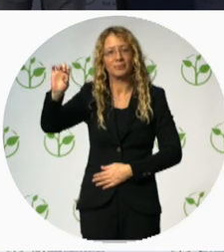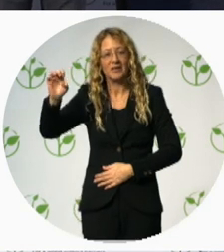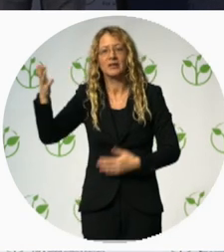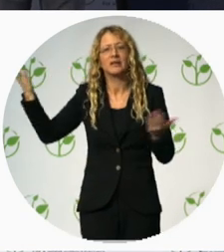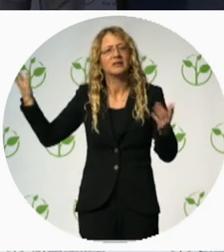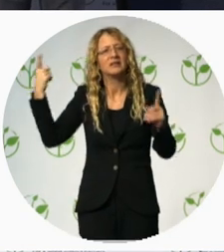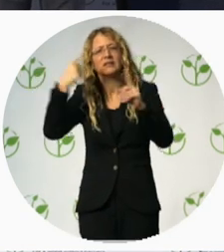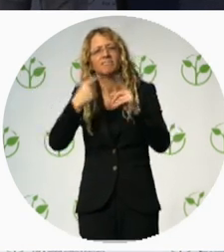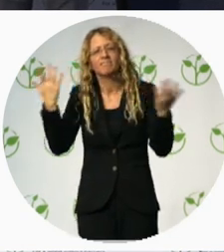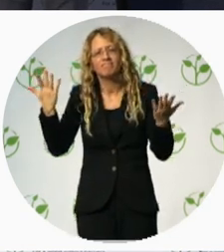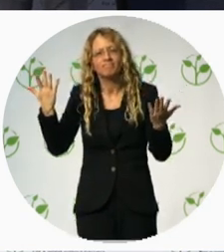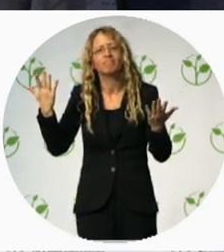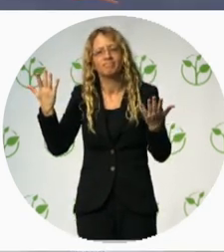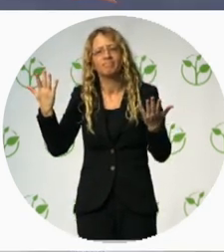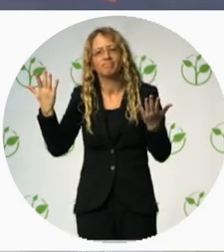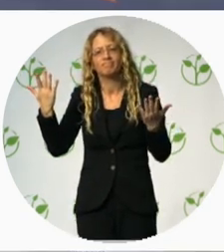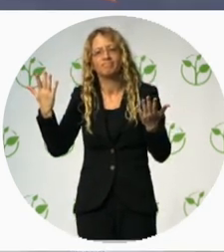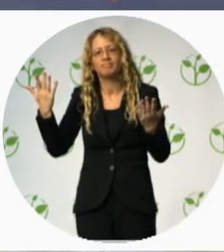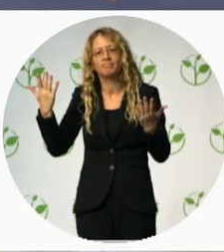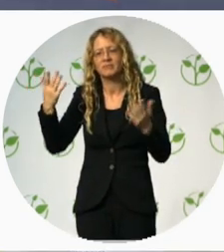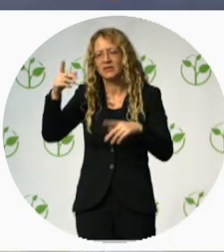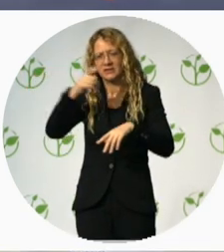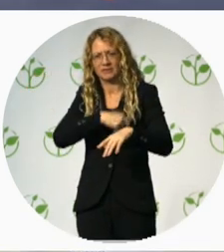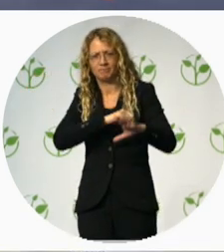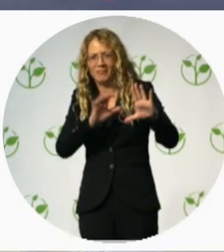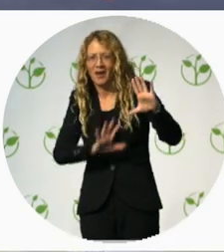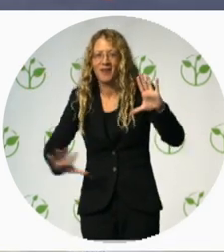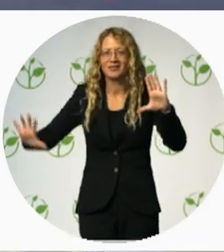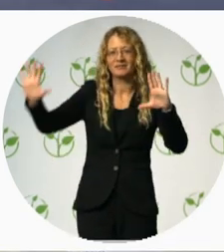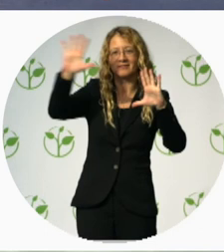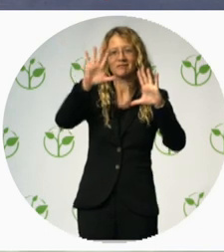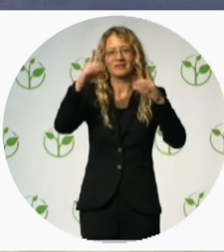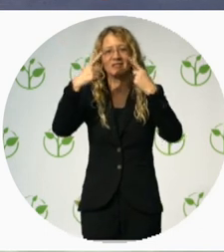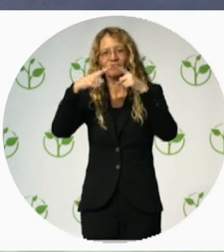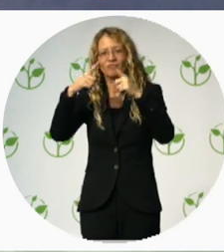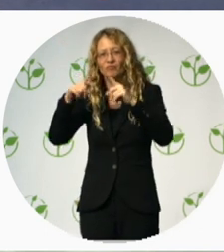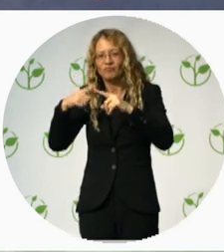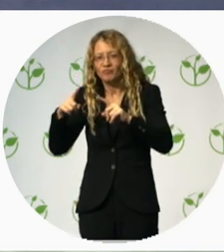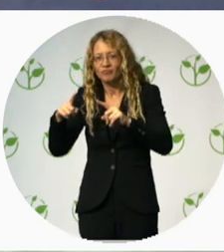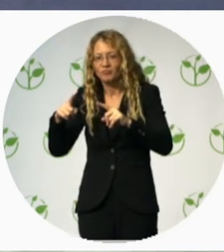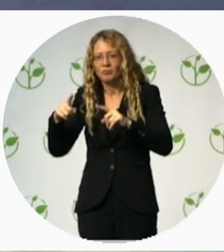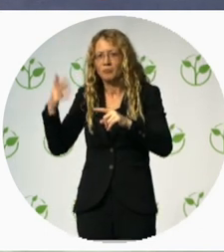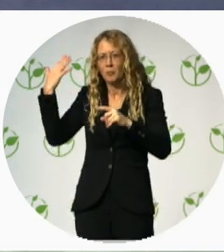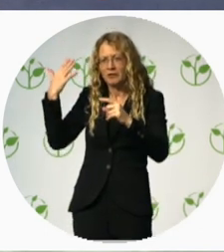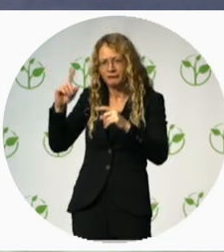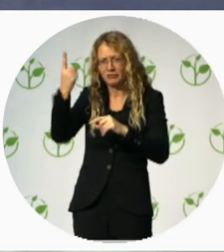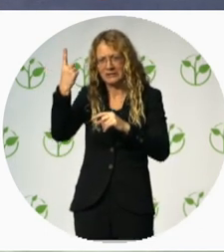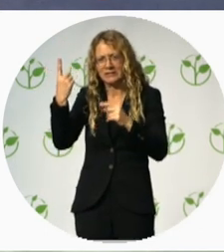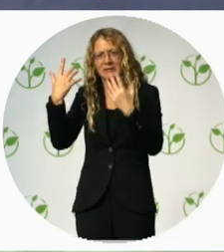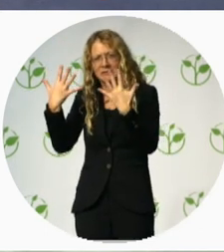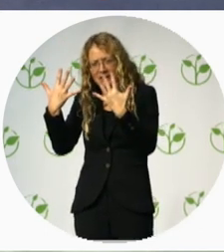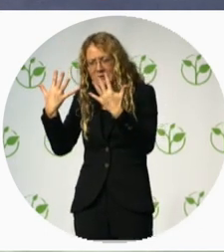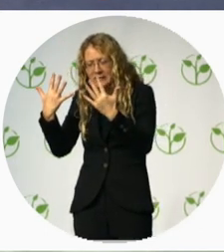Alicante, Spain. In 2010, the organization started a partnership with Tempe Grupo Inditex, a company which designs